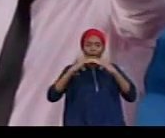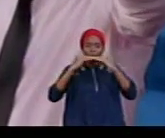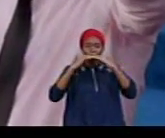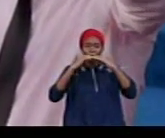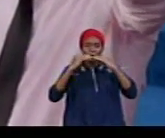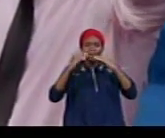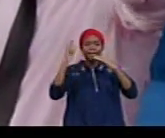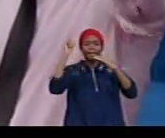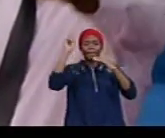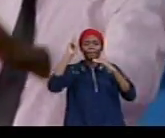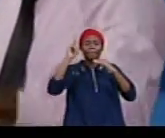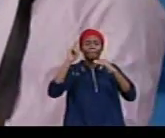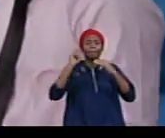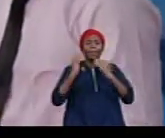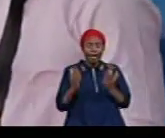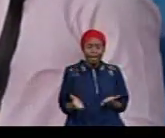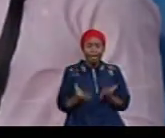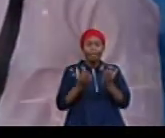Exalt Him.